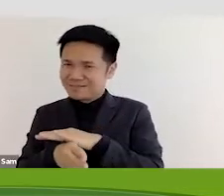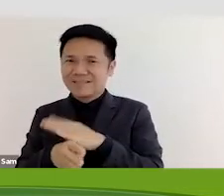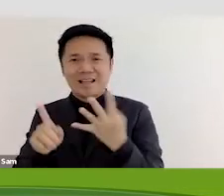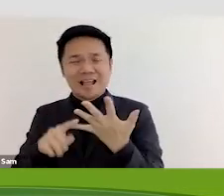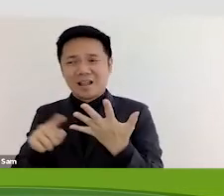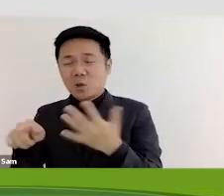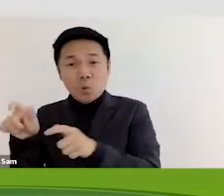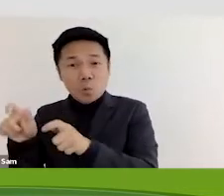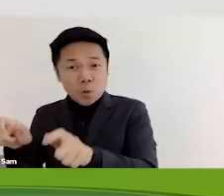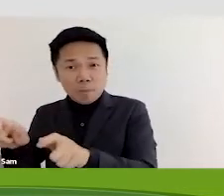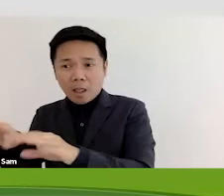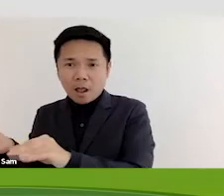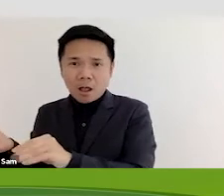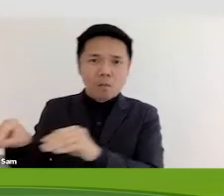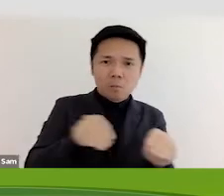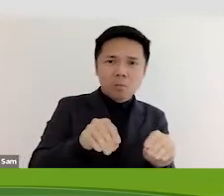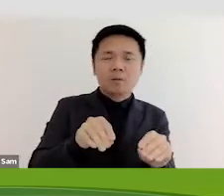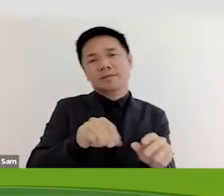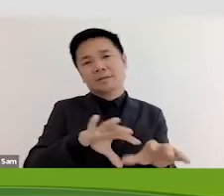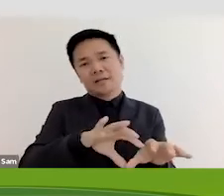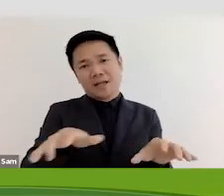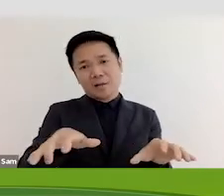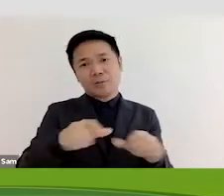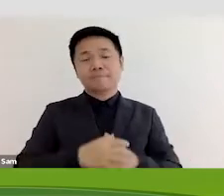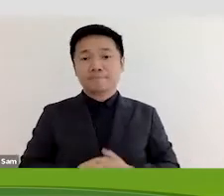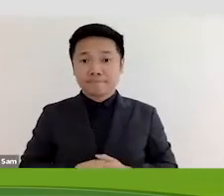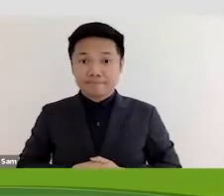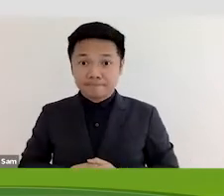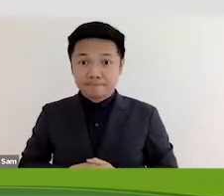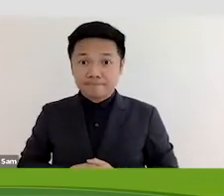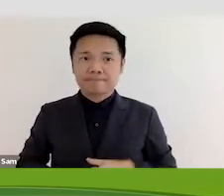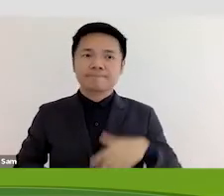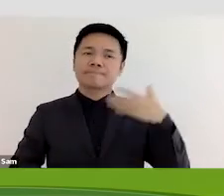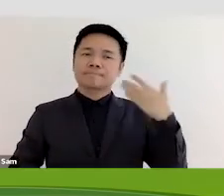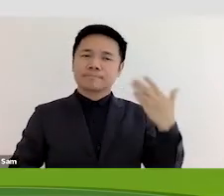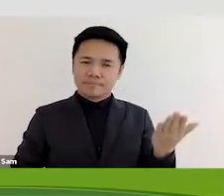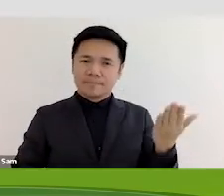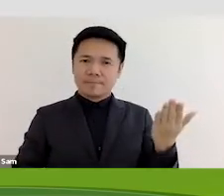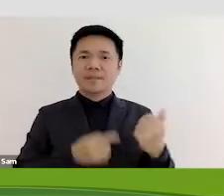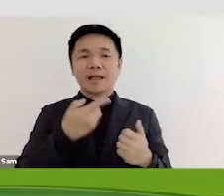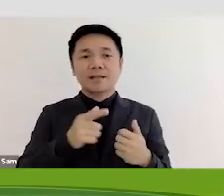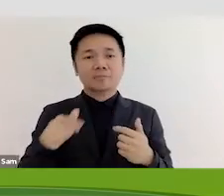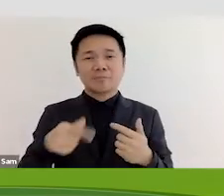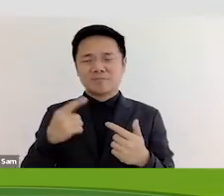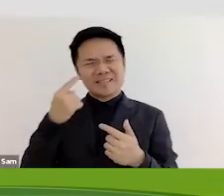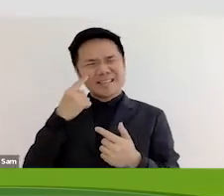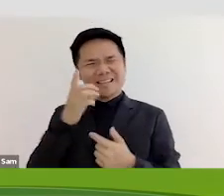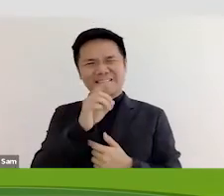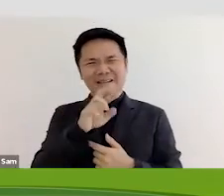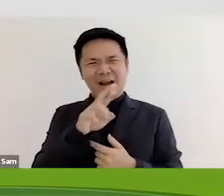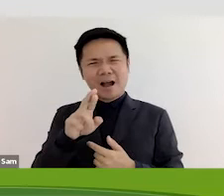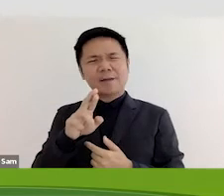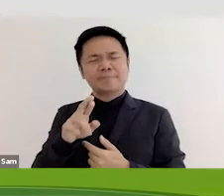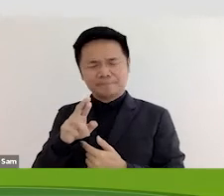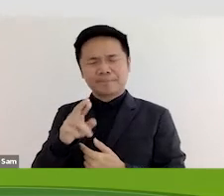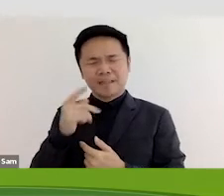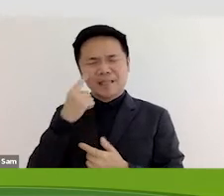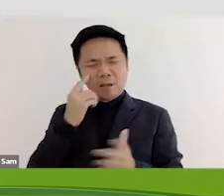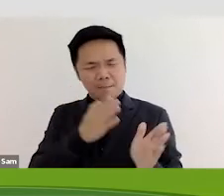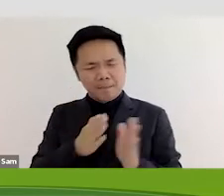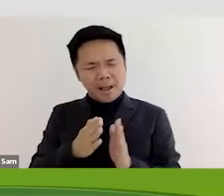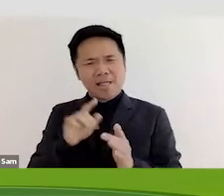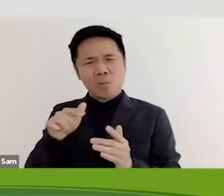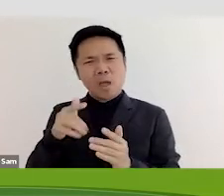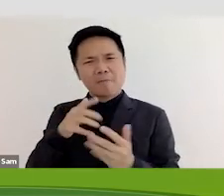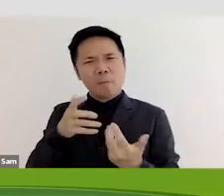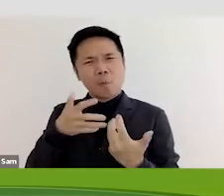migration. To ensure that national and local disaster risk reduction strategies, national climate change adaptation plans,